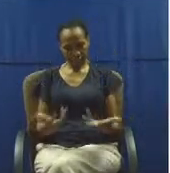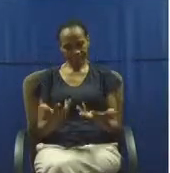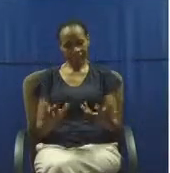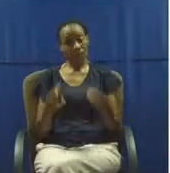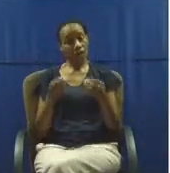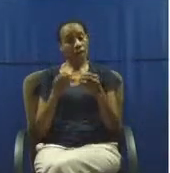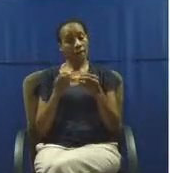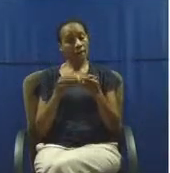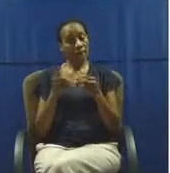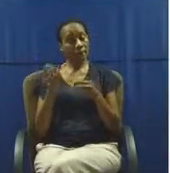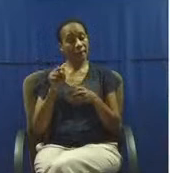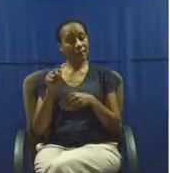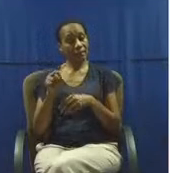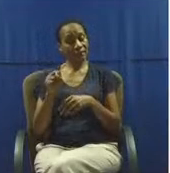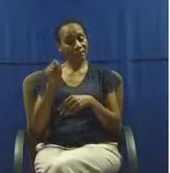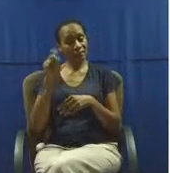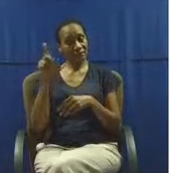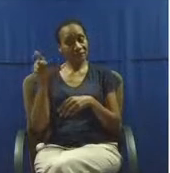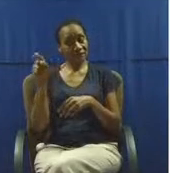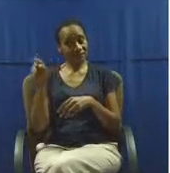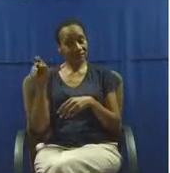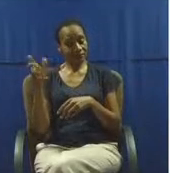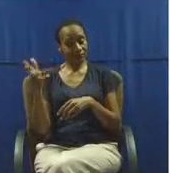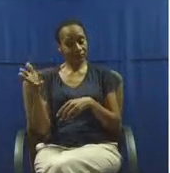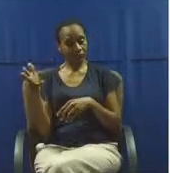Honorable Steenhuisen